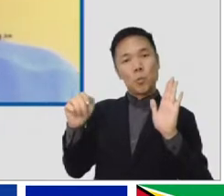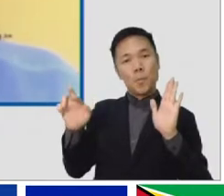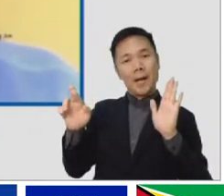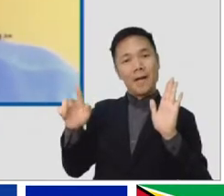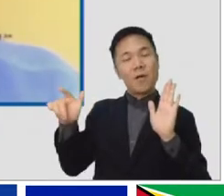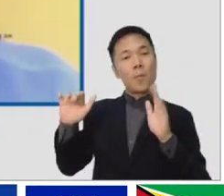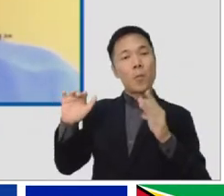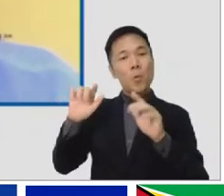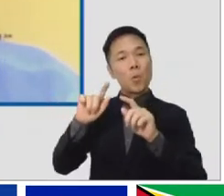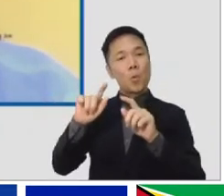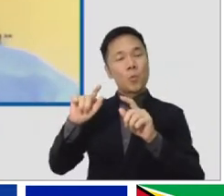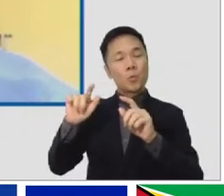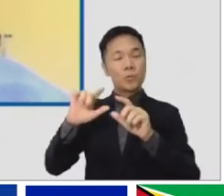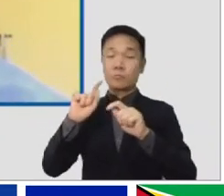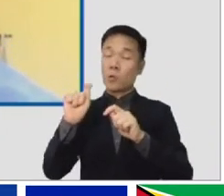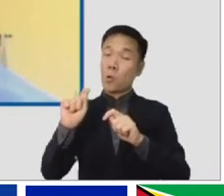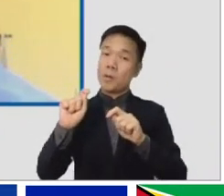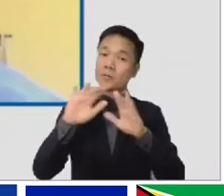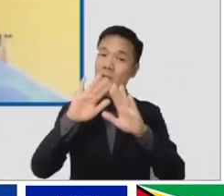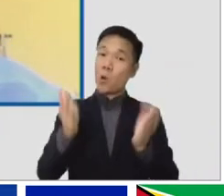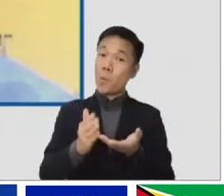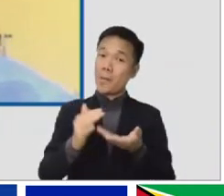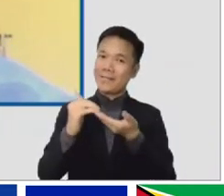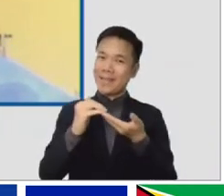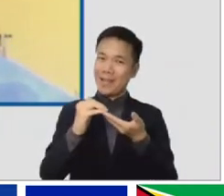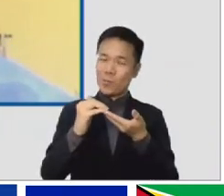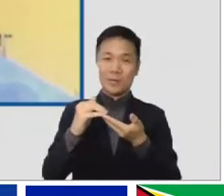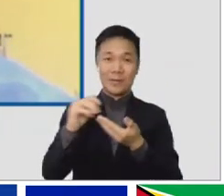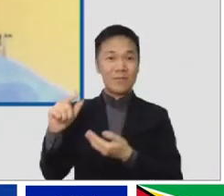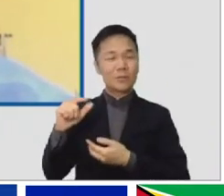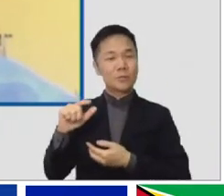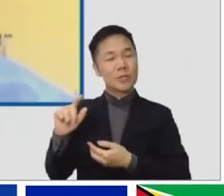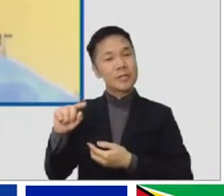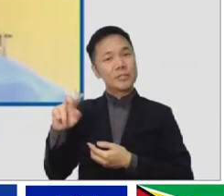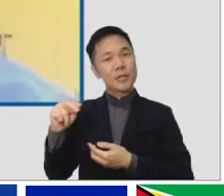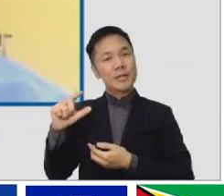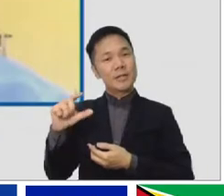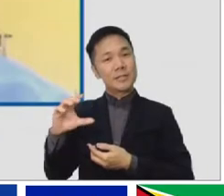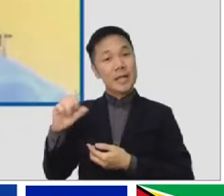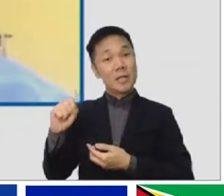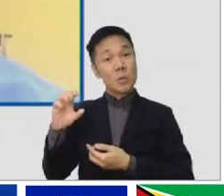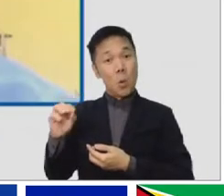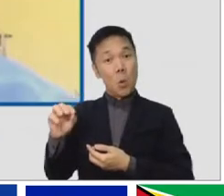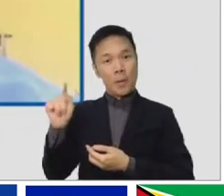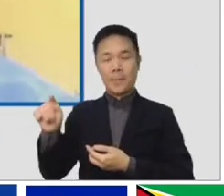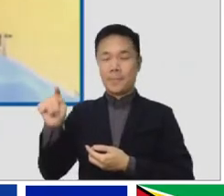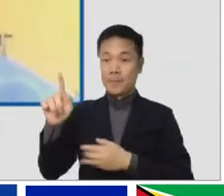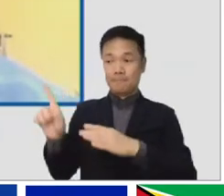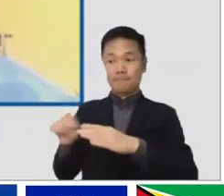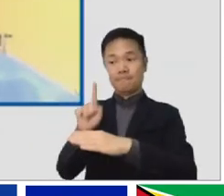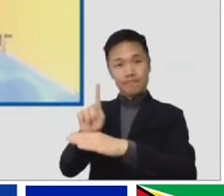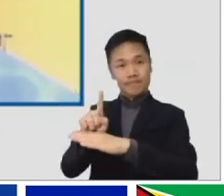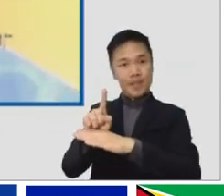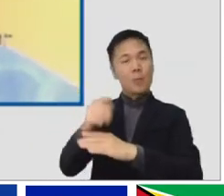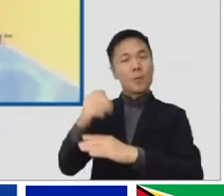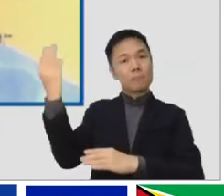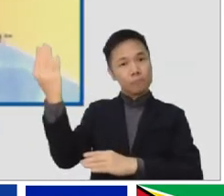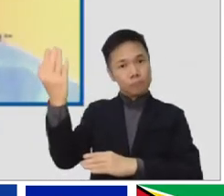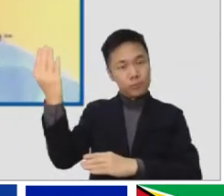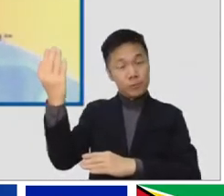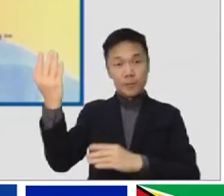Society Organizations for Disaster Risk Reduction to give the closing comments and talk. So